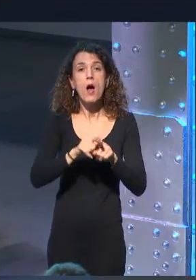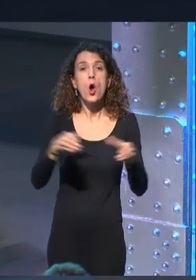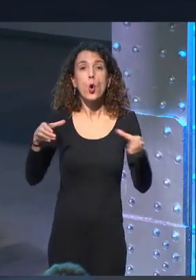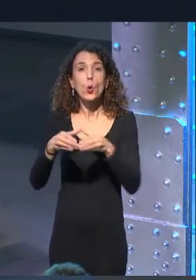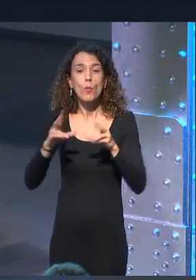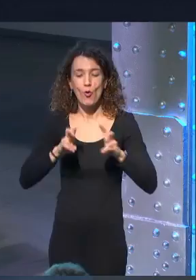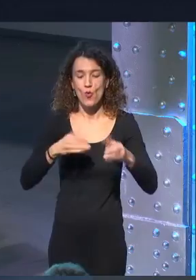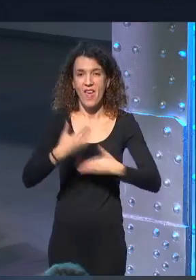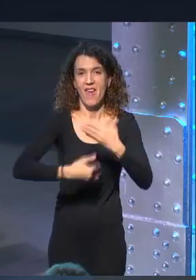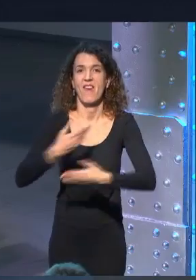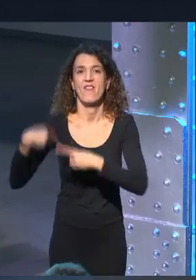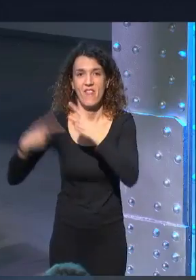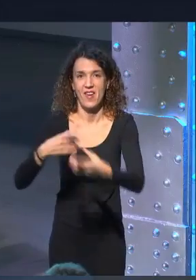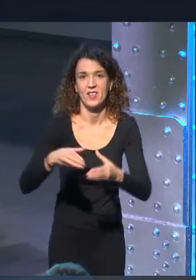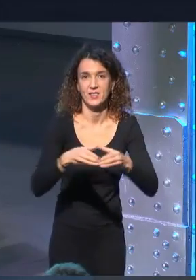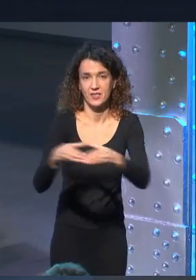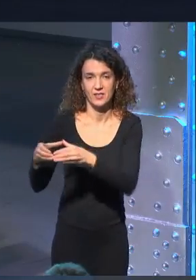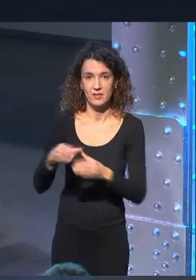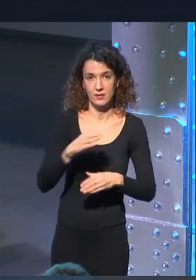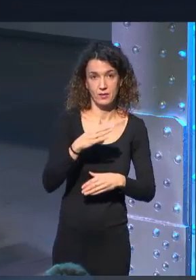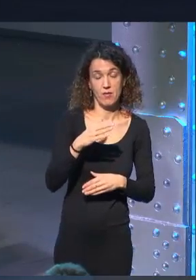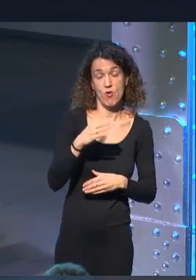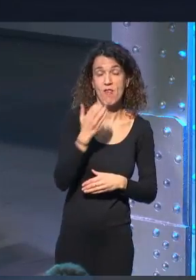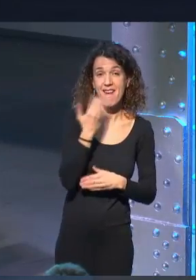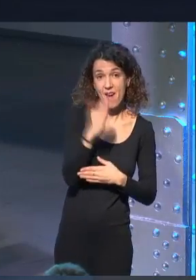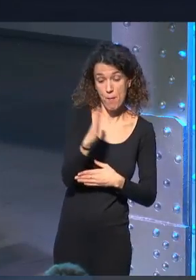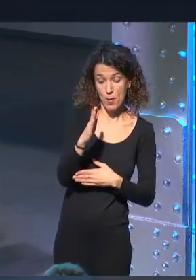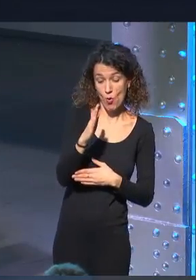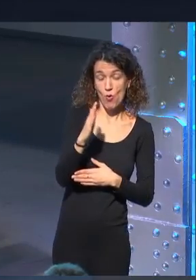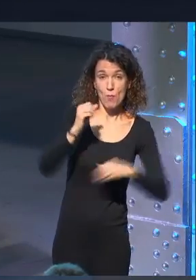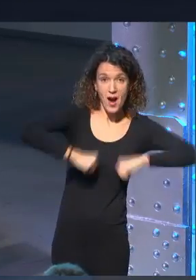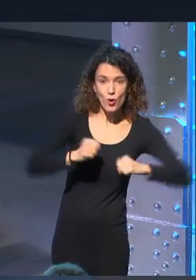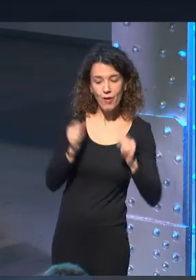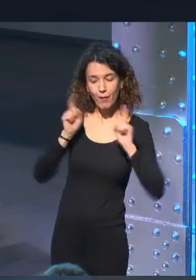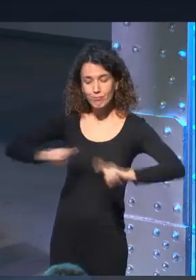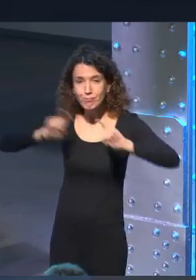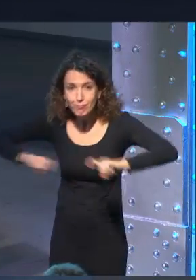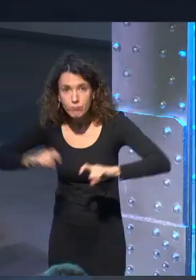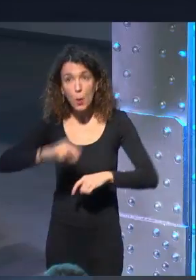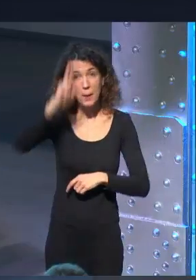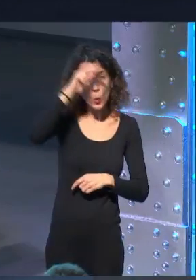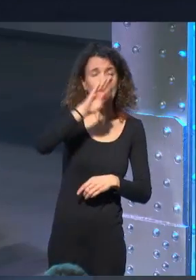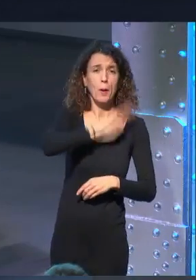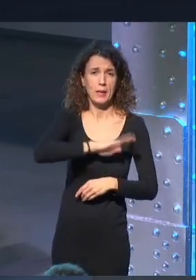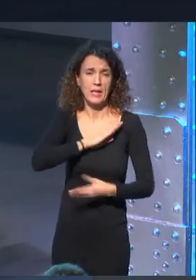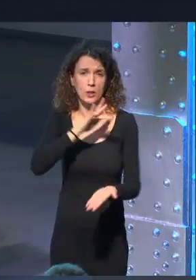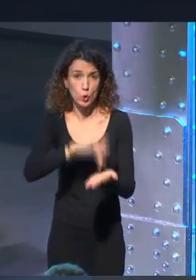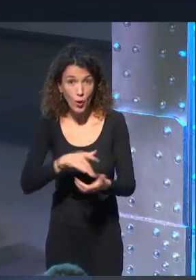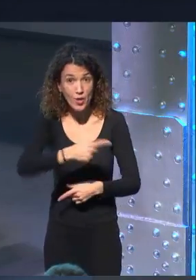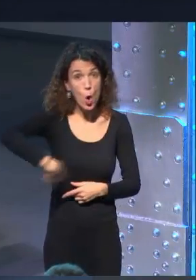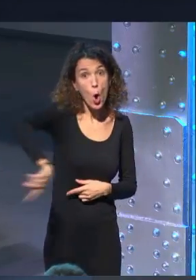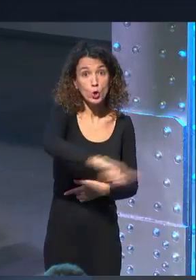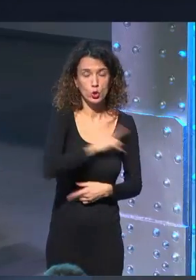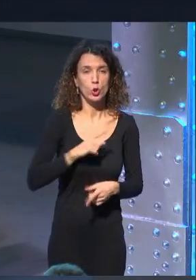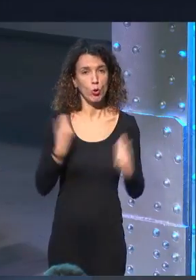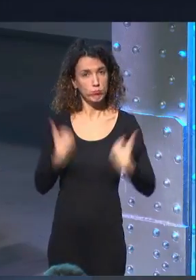And as we are concerned about how new generations use technology, or the example that we adults give when we